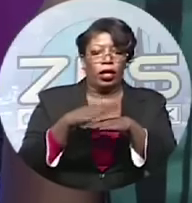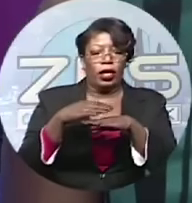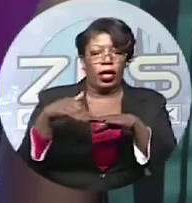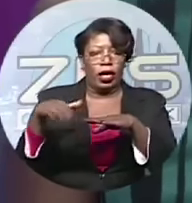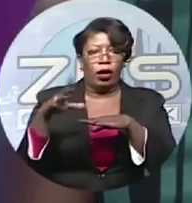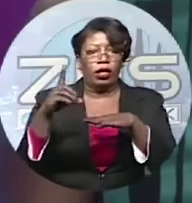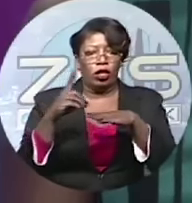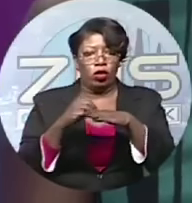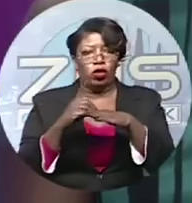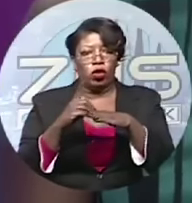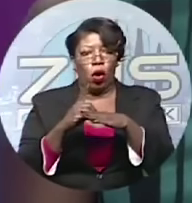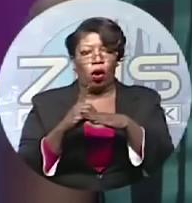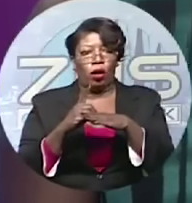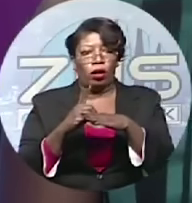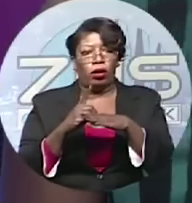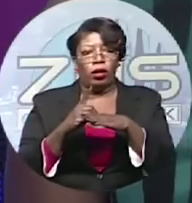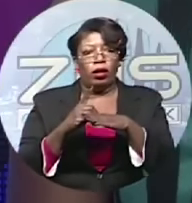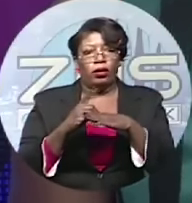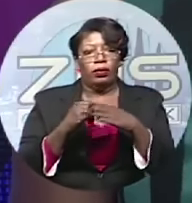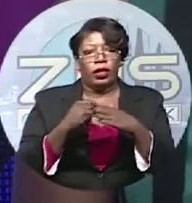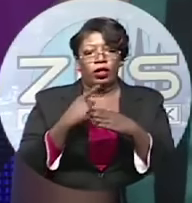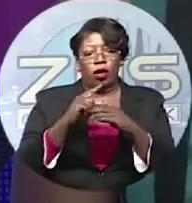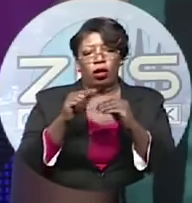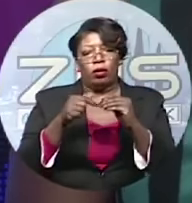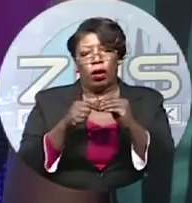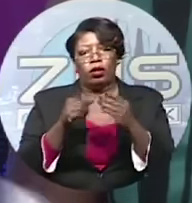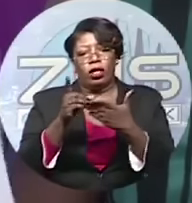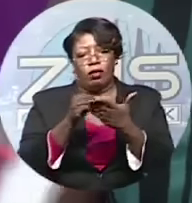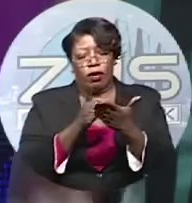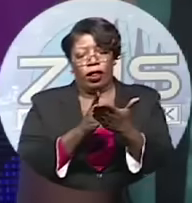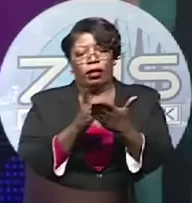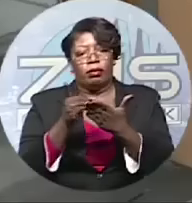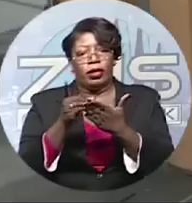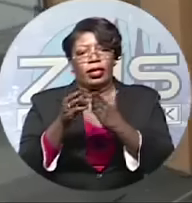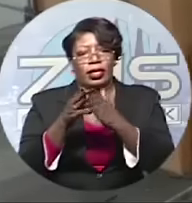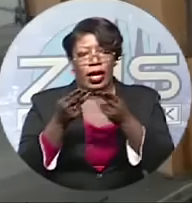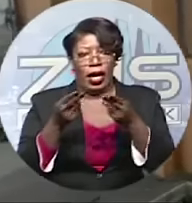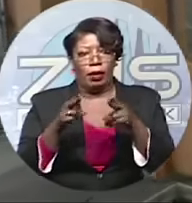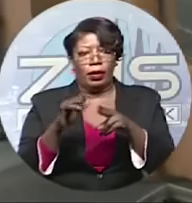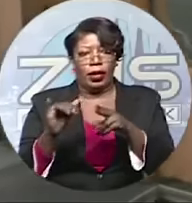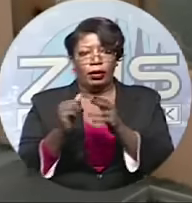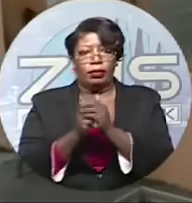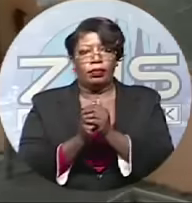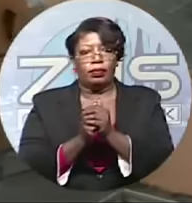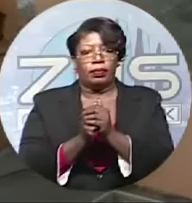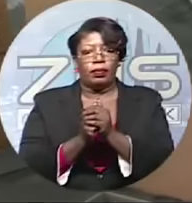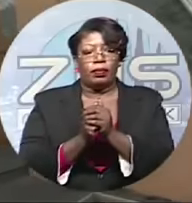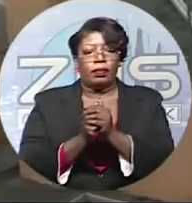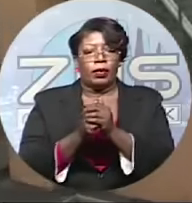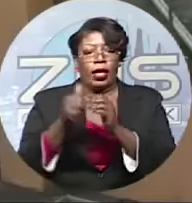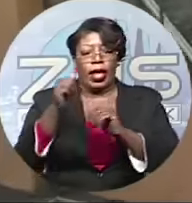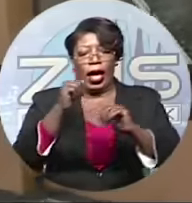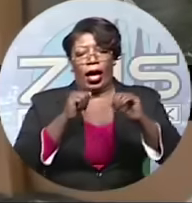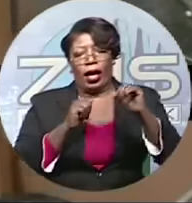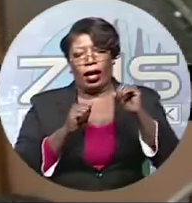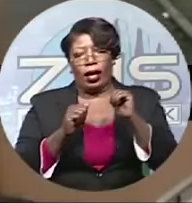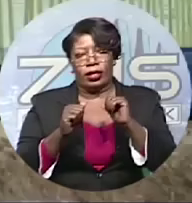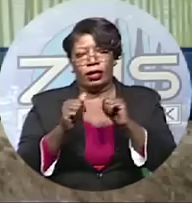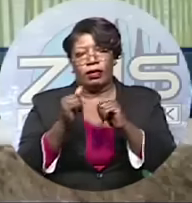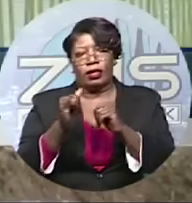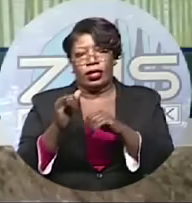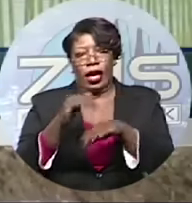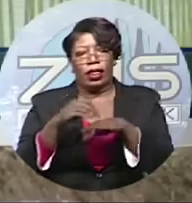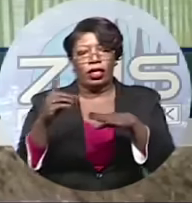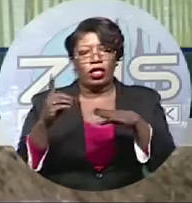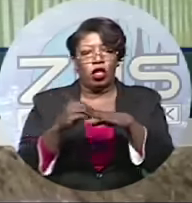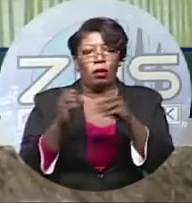minister, along with stakeholders, heralded the developments taking place. Amidst the daily bustle of activity at the Portus Quay dock,